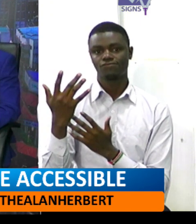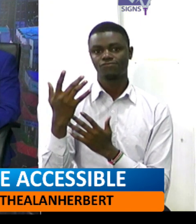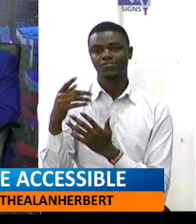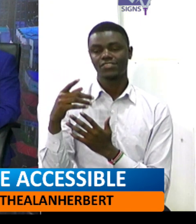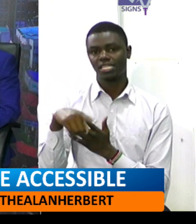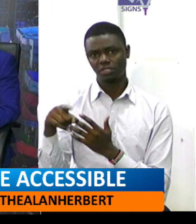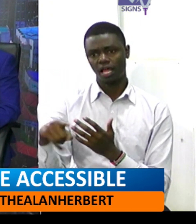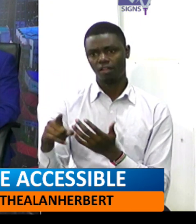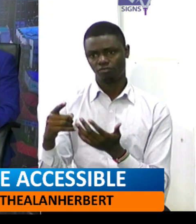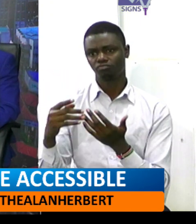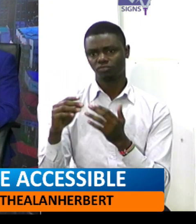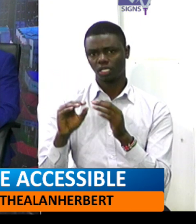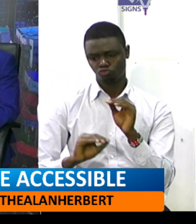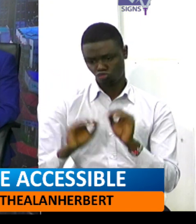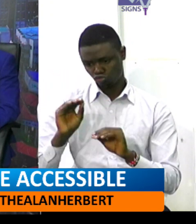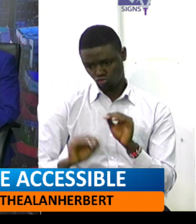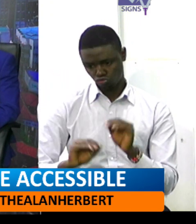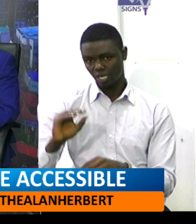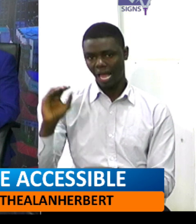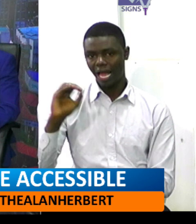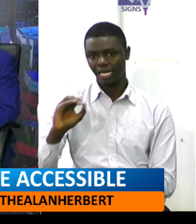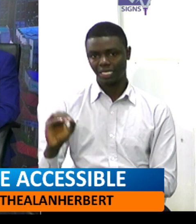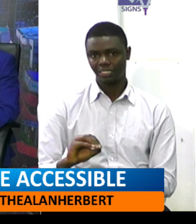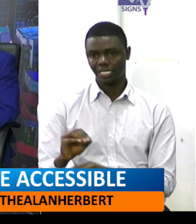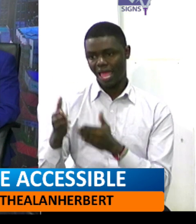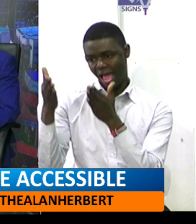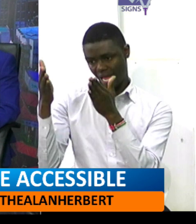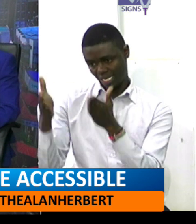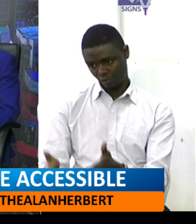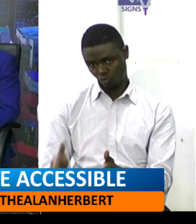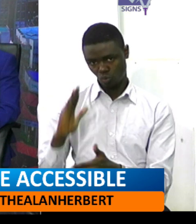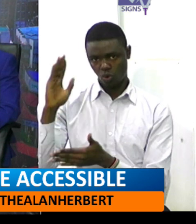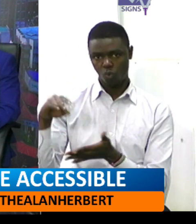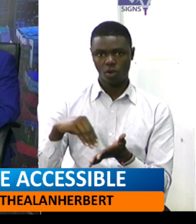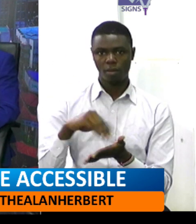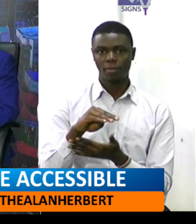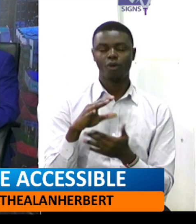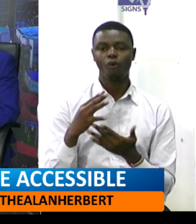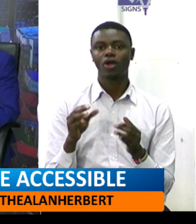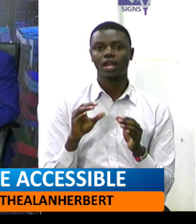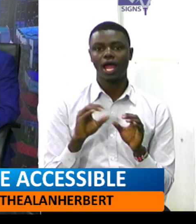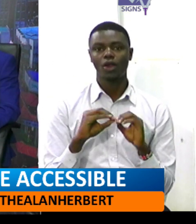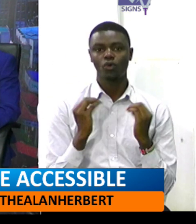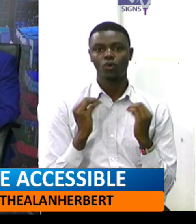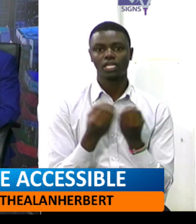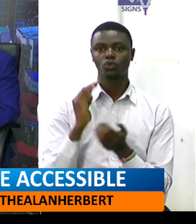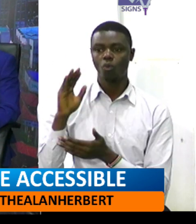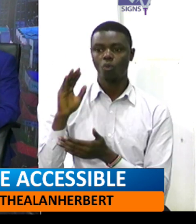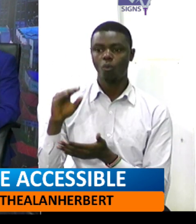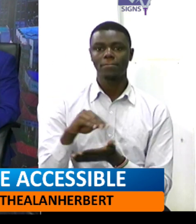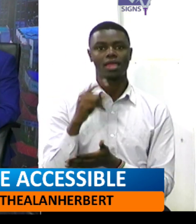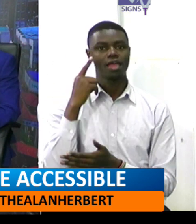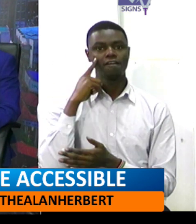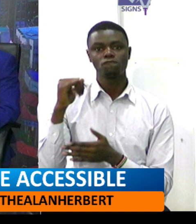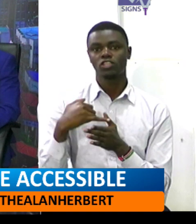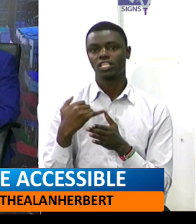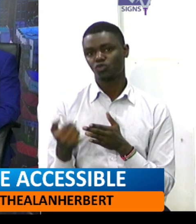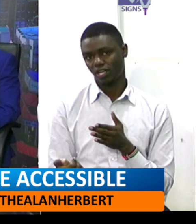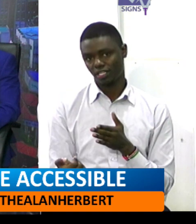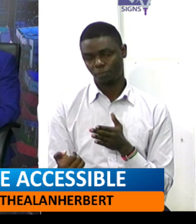arrive at rates that an individual would pay or a corporate would pay for the